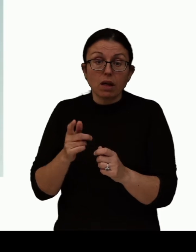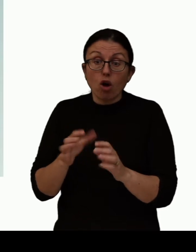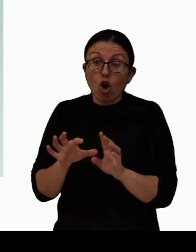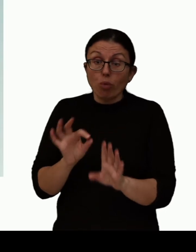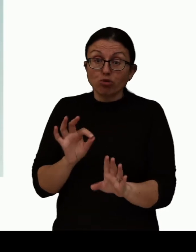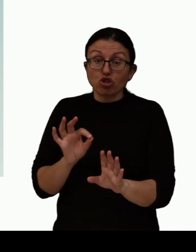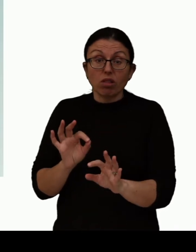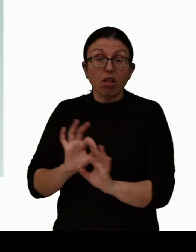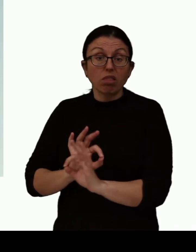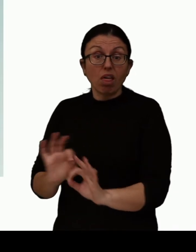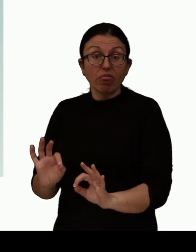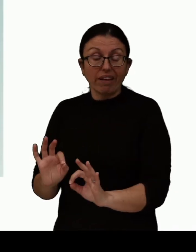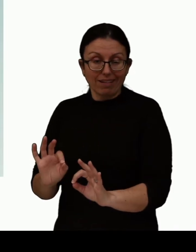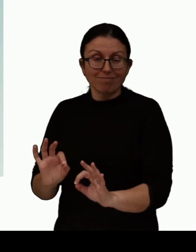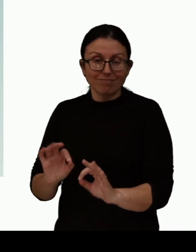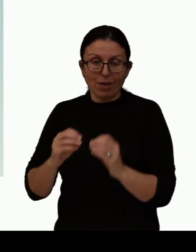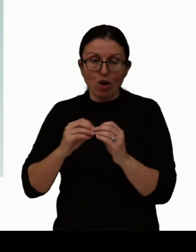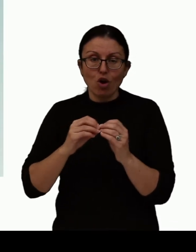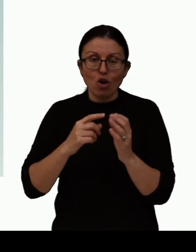of doing nothing.